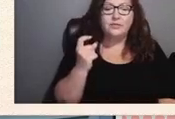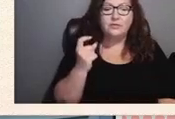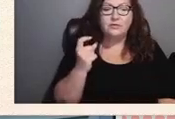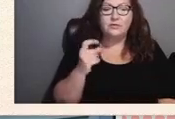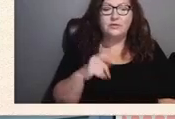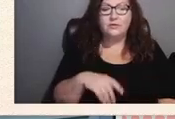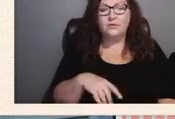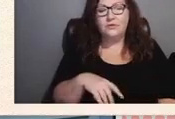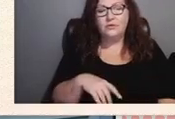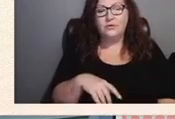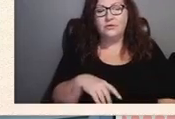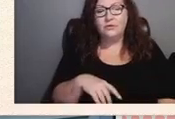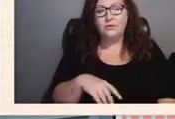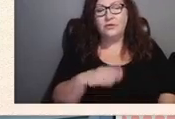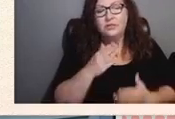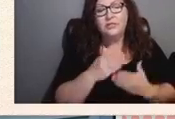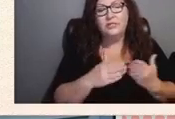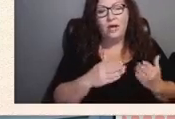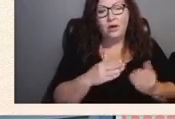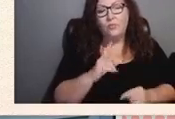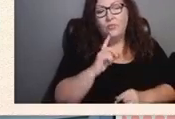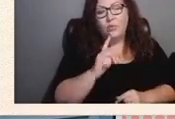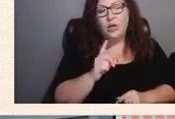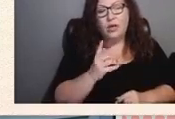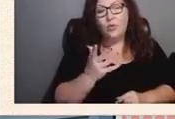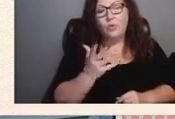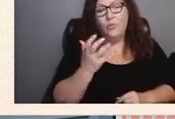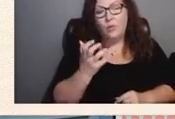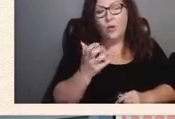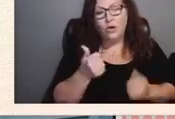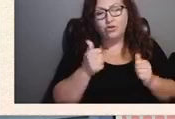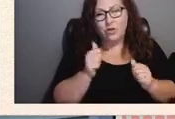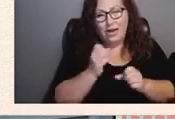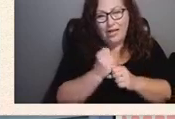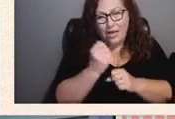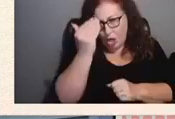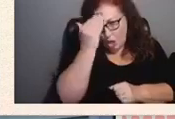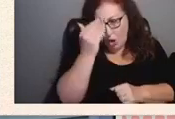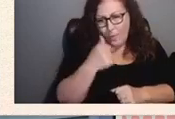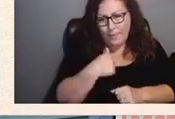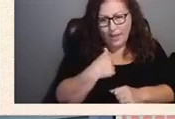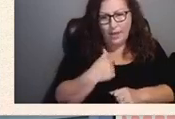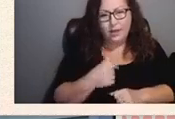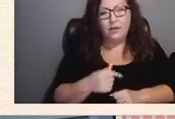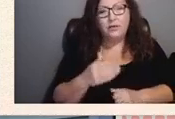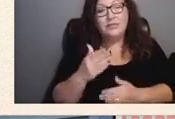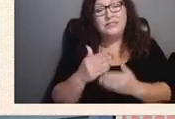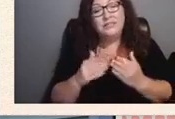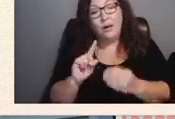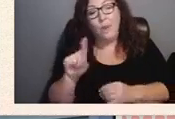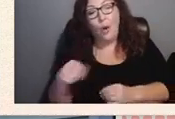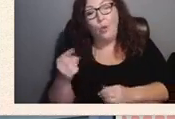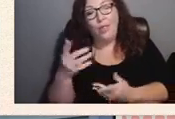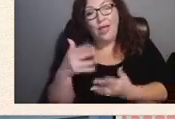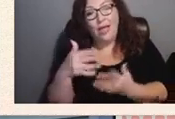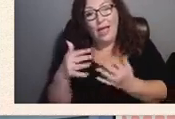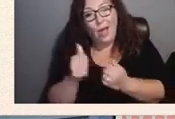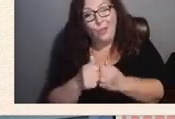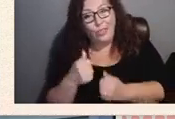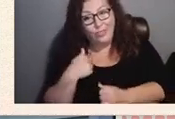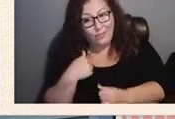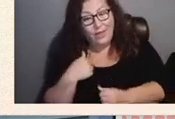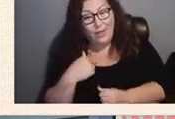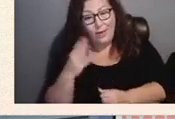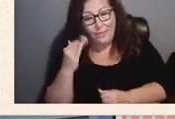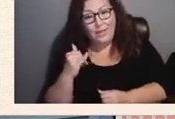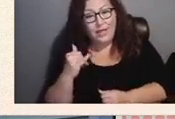did really want to try to get to know me, while some only hung out with me because the teacher told them